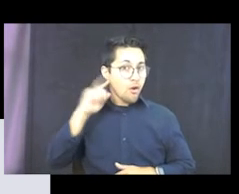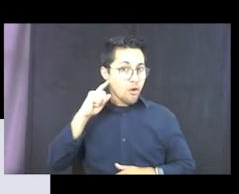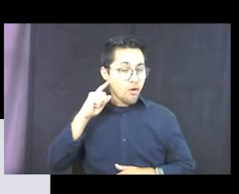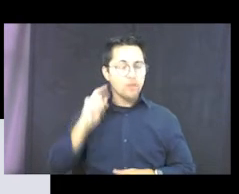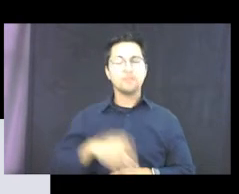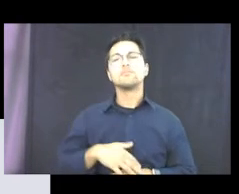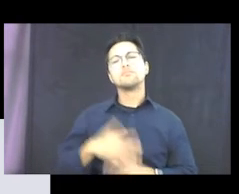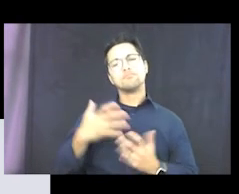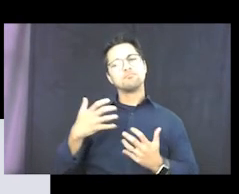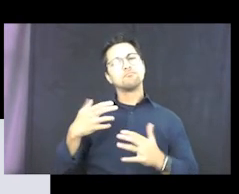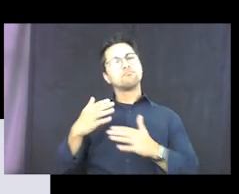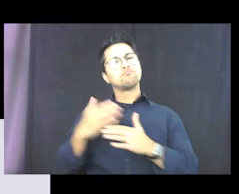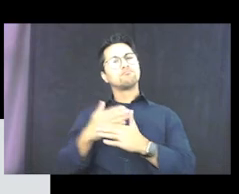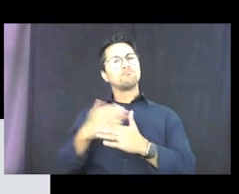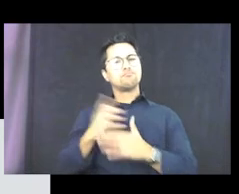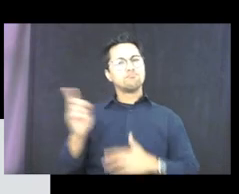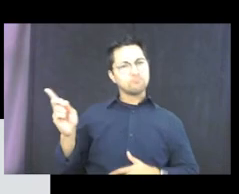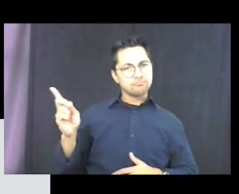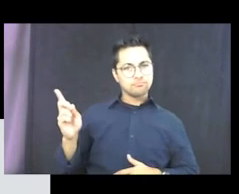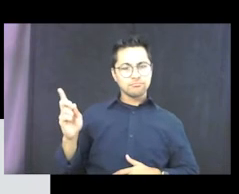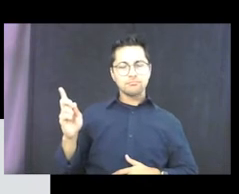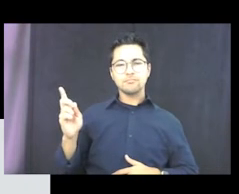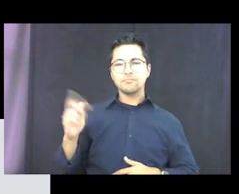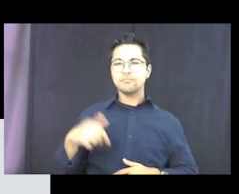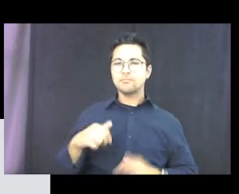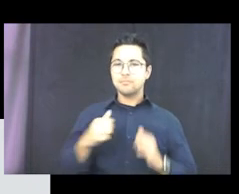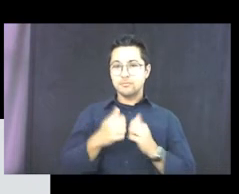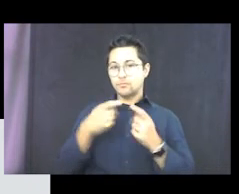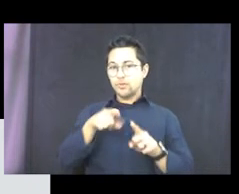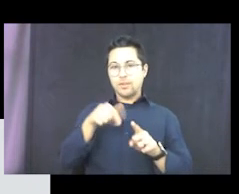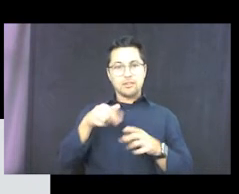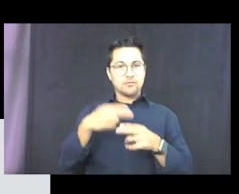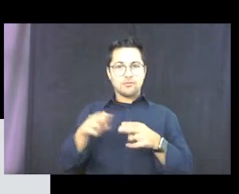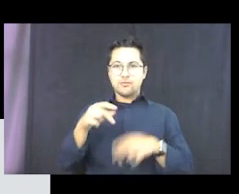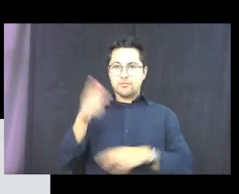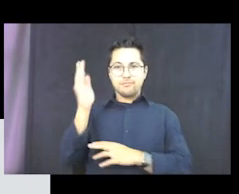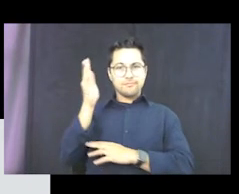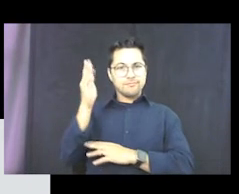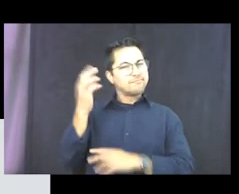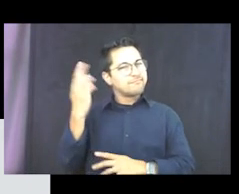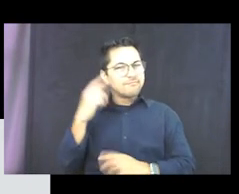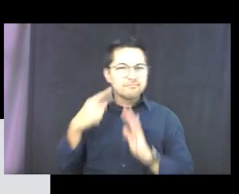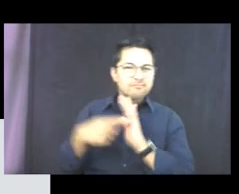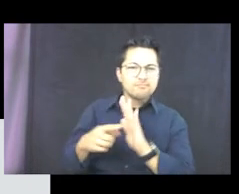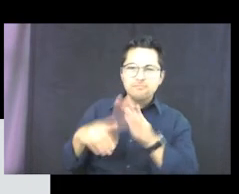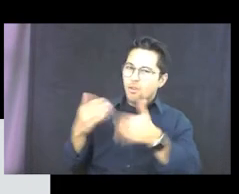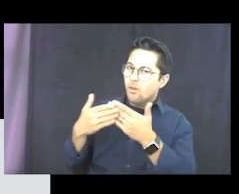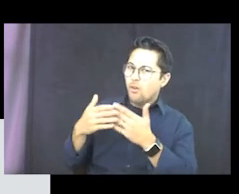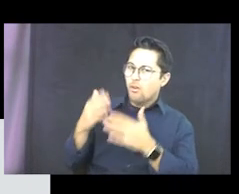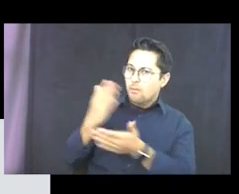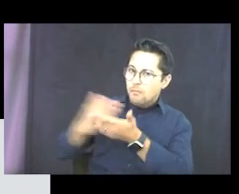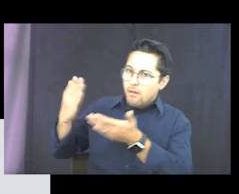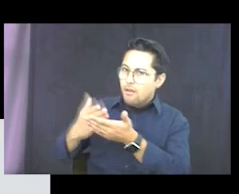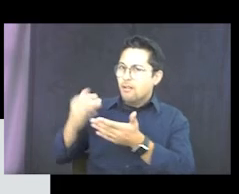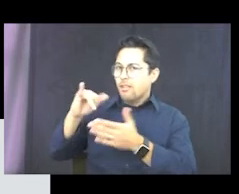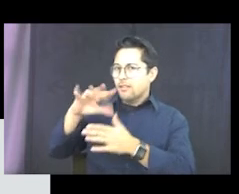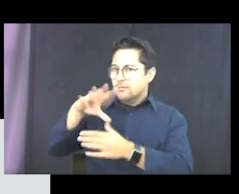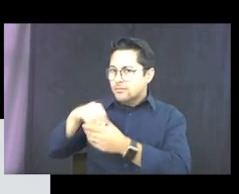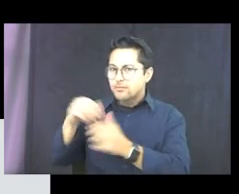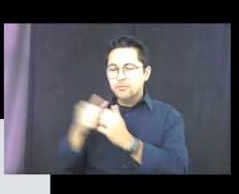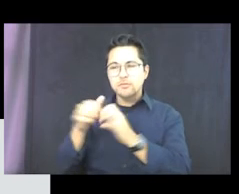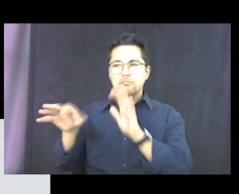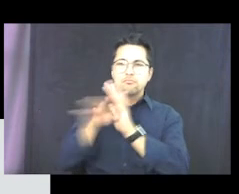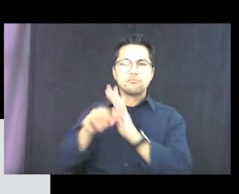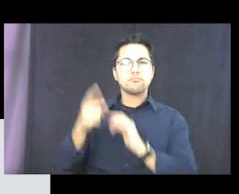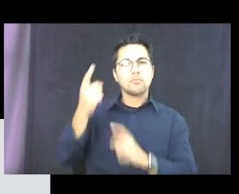so I like to share this in our short time just to show you all of the features that are involved when selecting the right